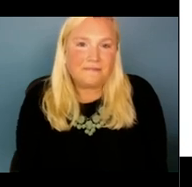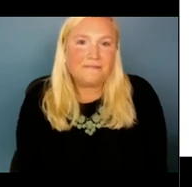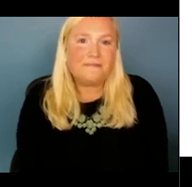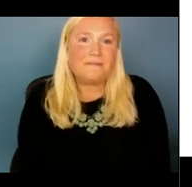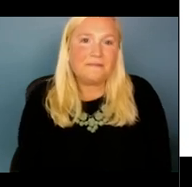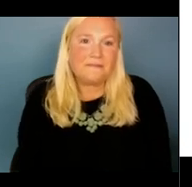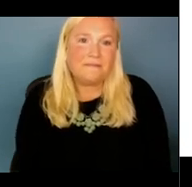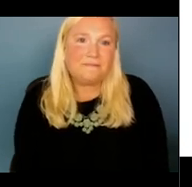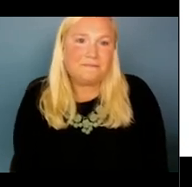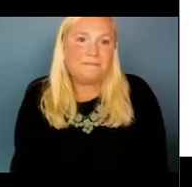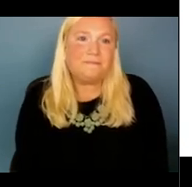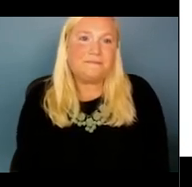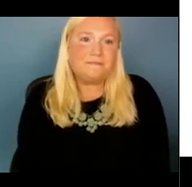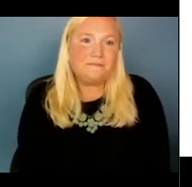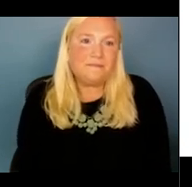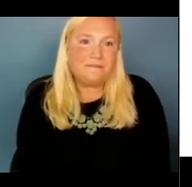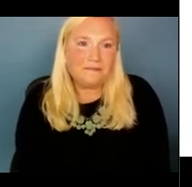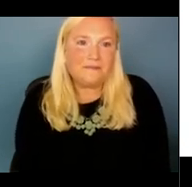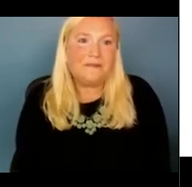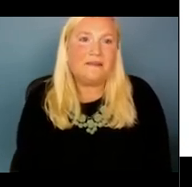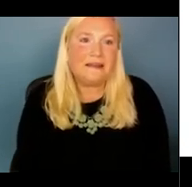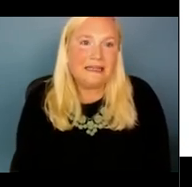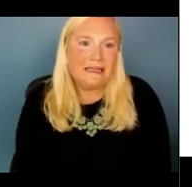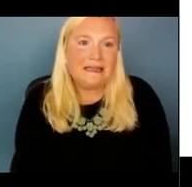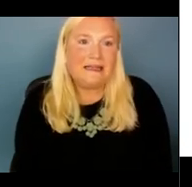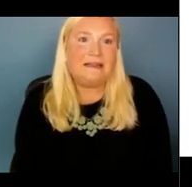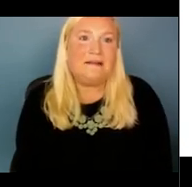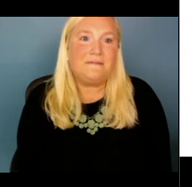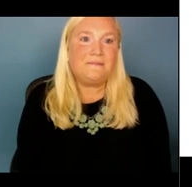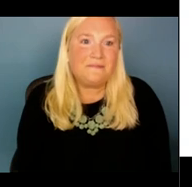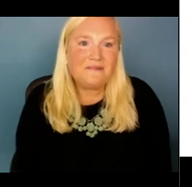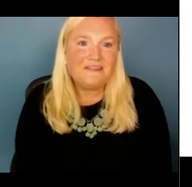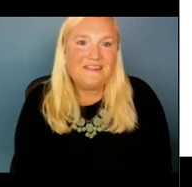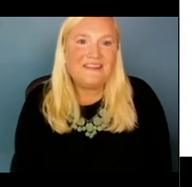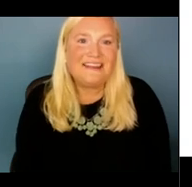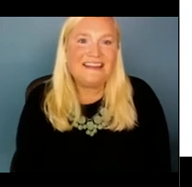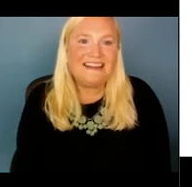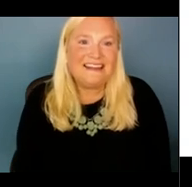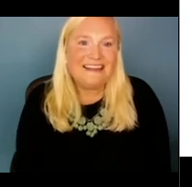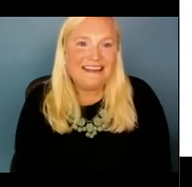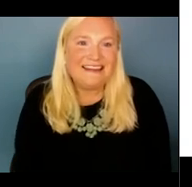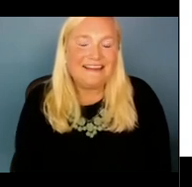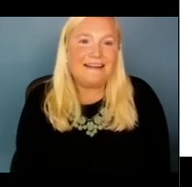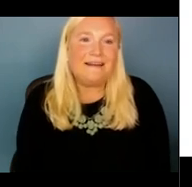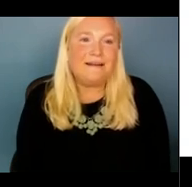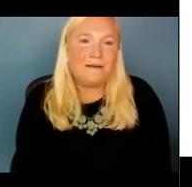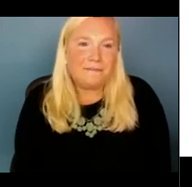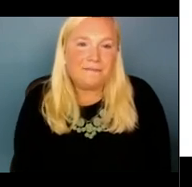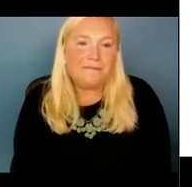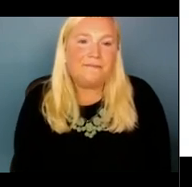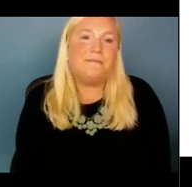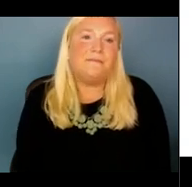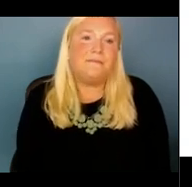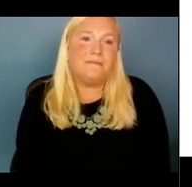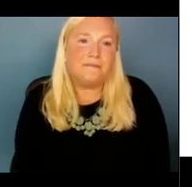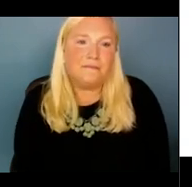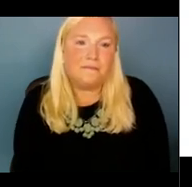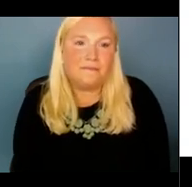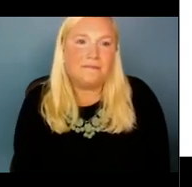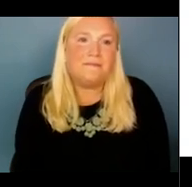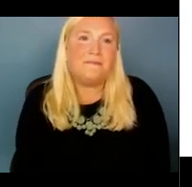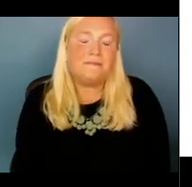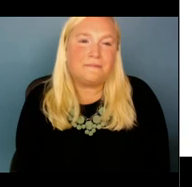her awareness of stuttering and share with her how to communicate. And it made such an impact on her. And then she was